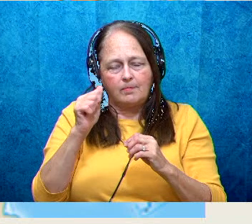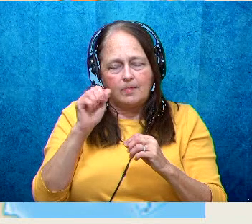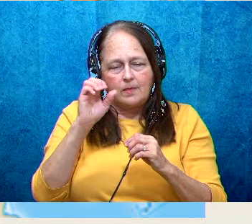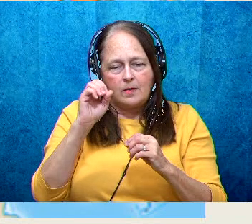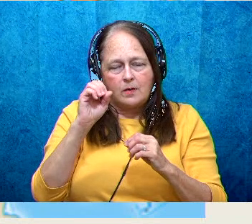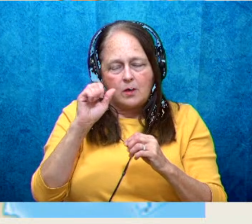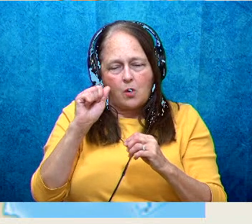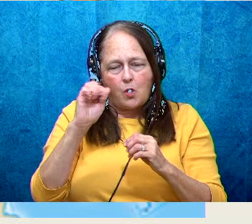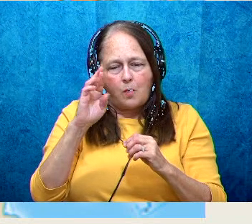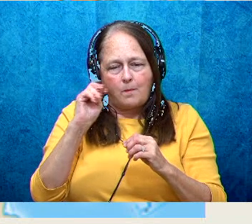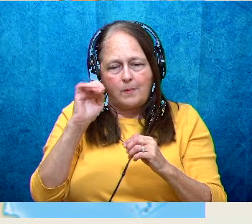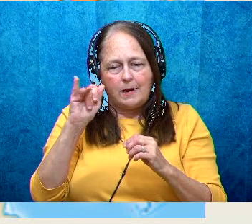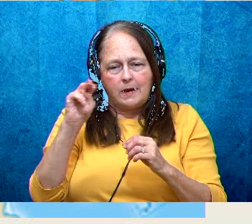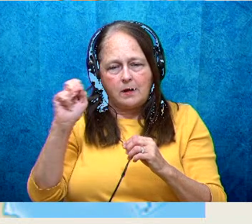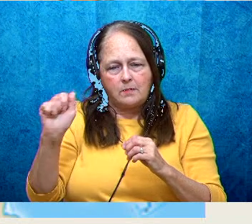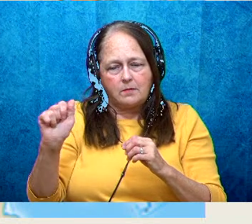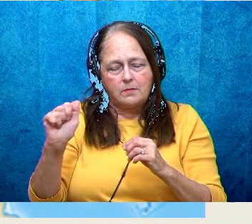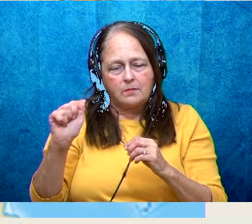Armenia,